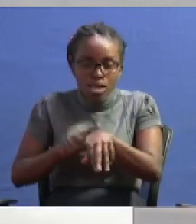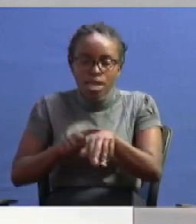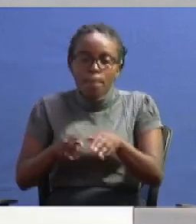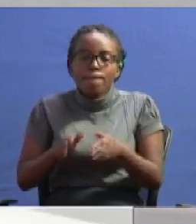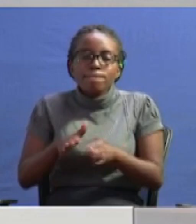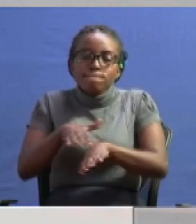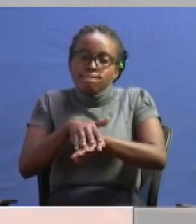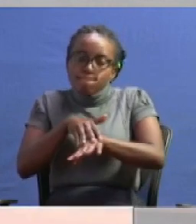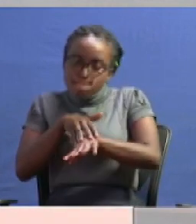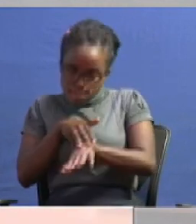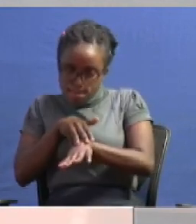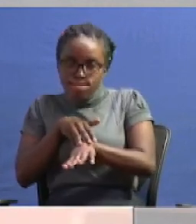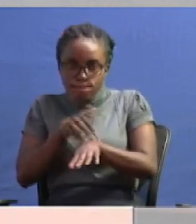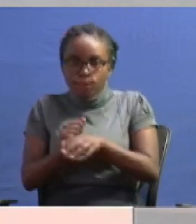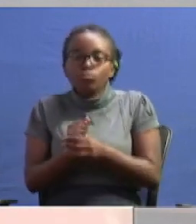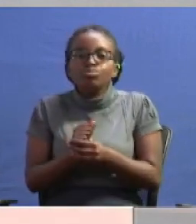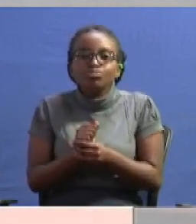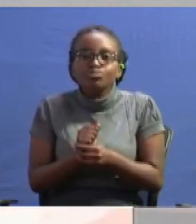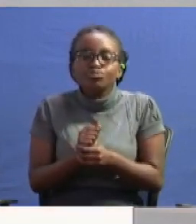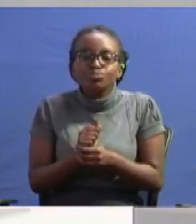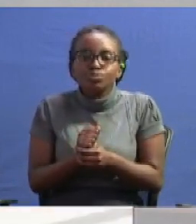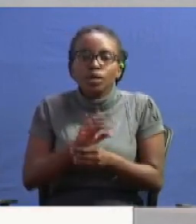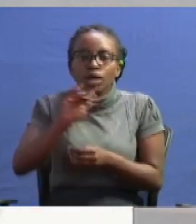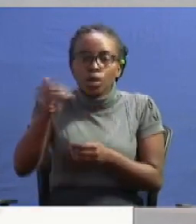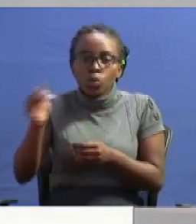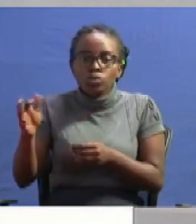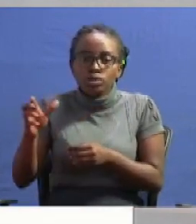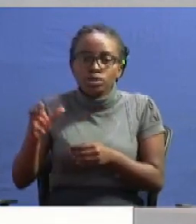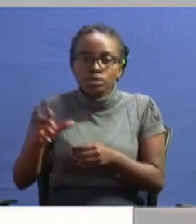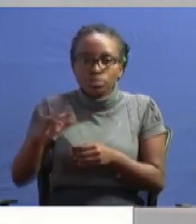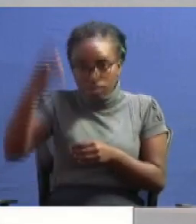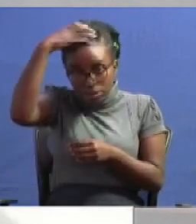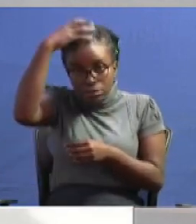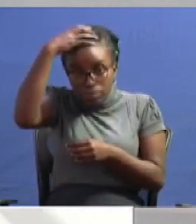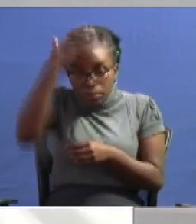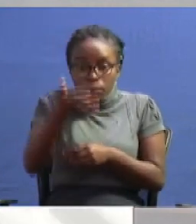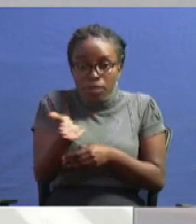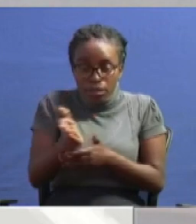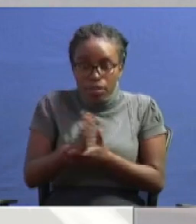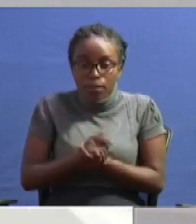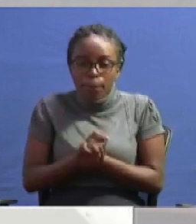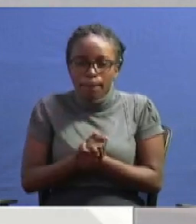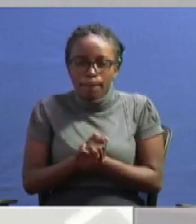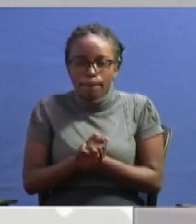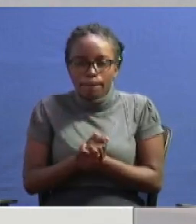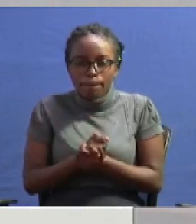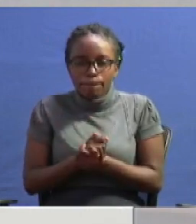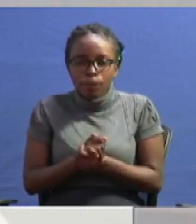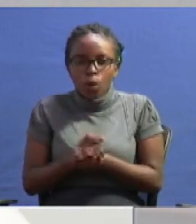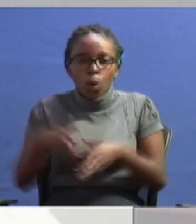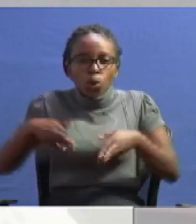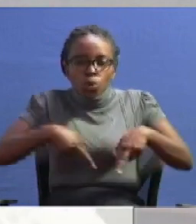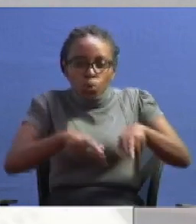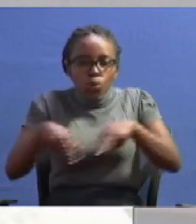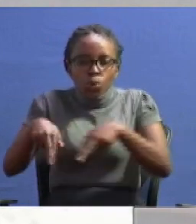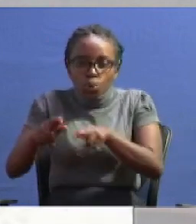to a town like, let's say a county like Lamu, for instance. There, the road connecting to the main